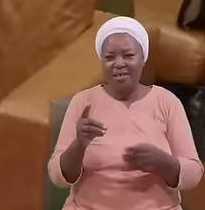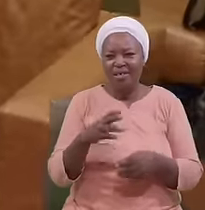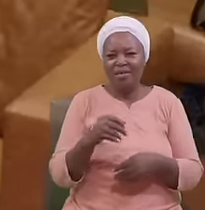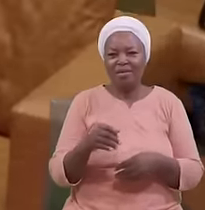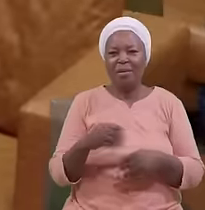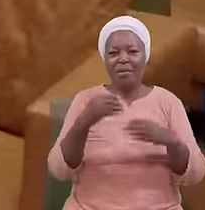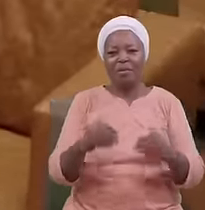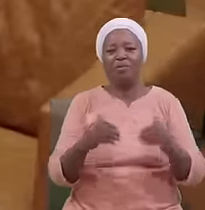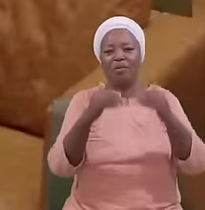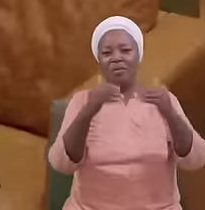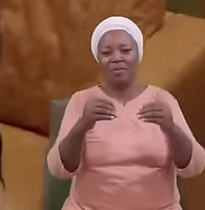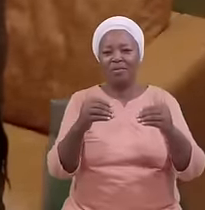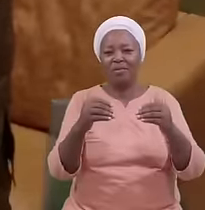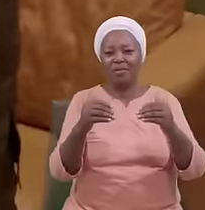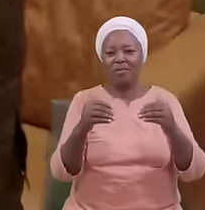promotion,